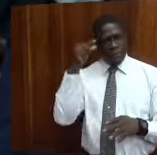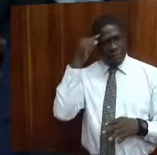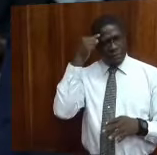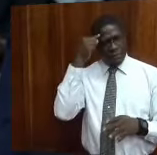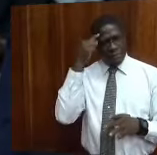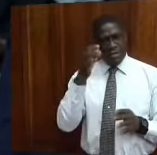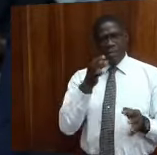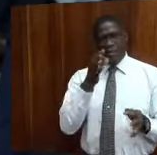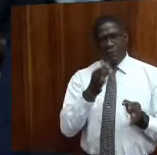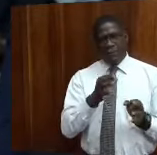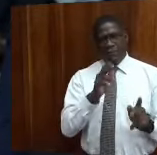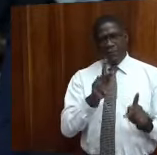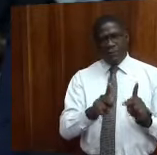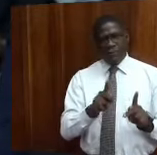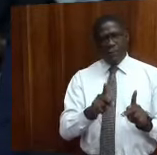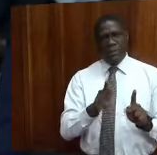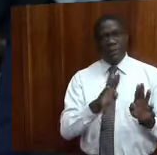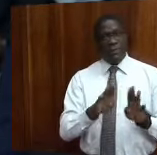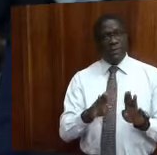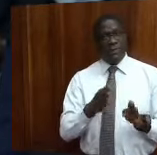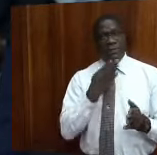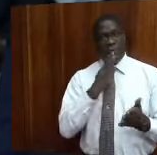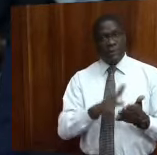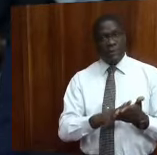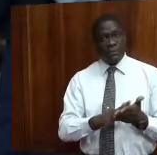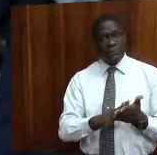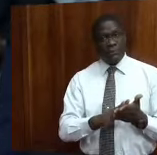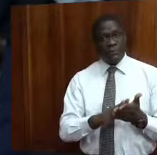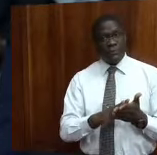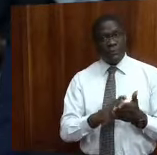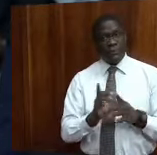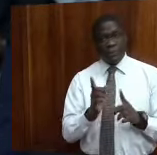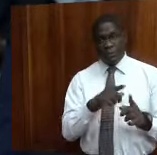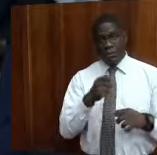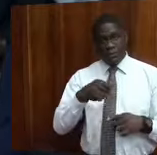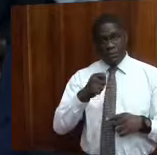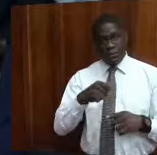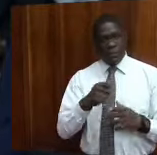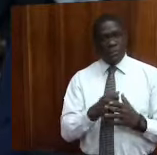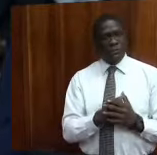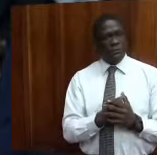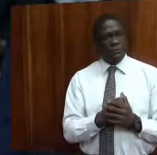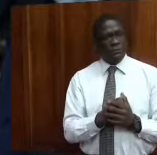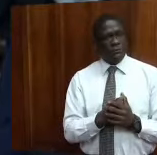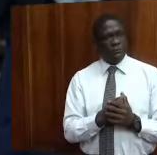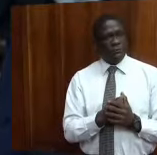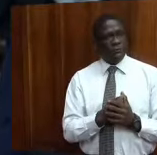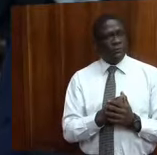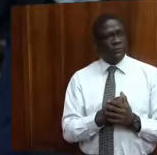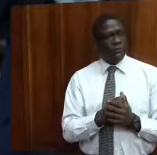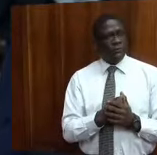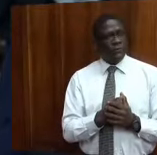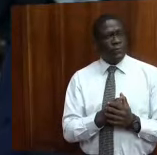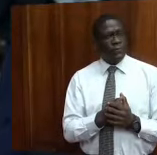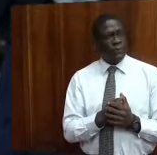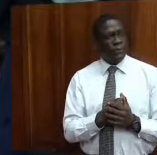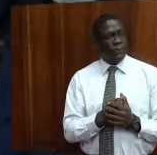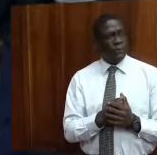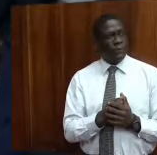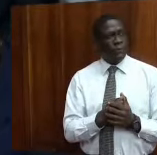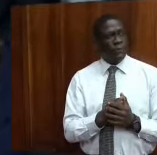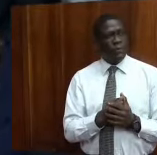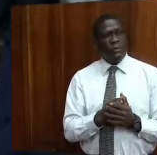the advanced stage of preparation and enacting the relevant legislation to appoint a